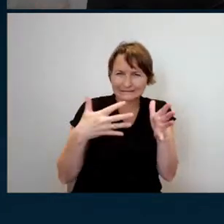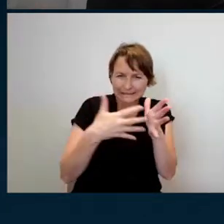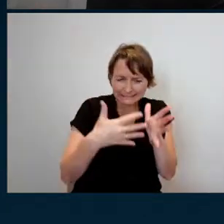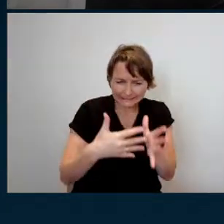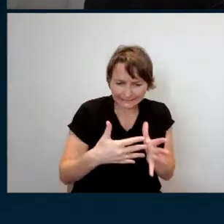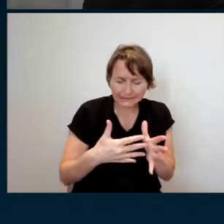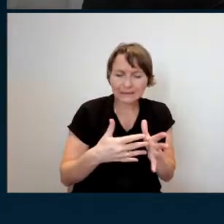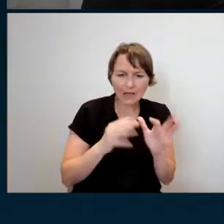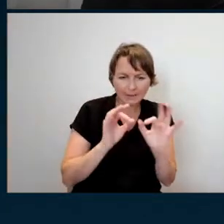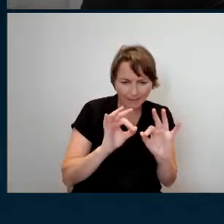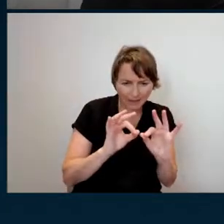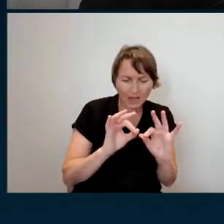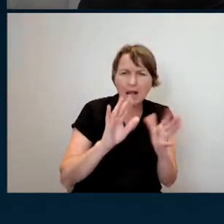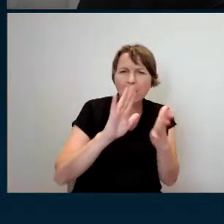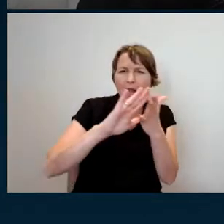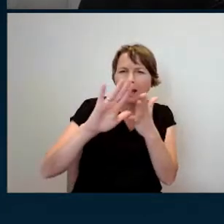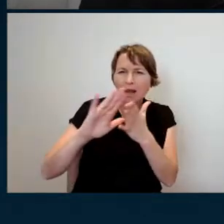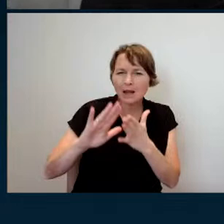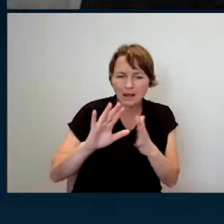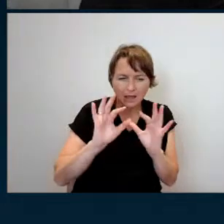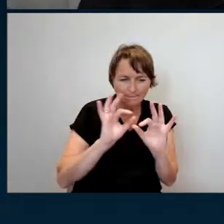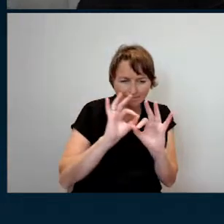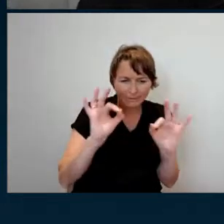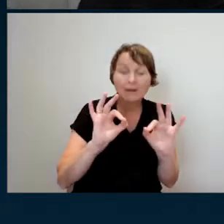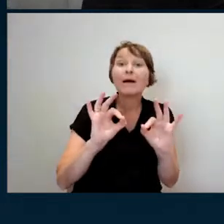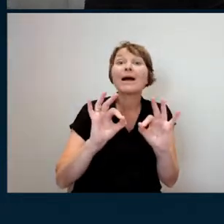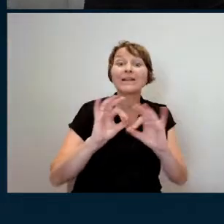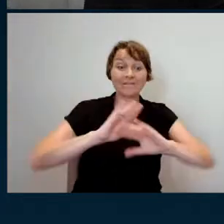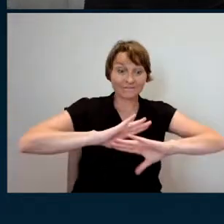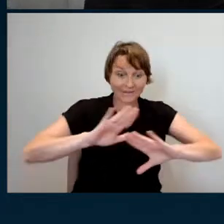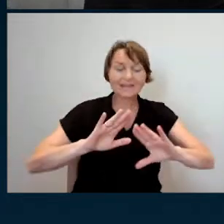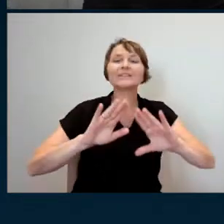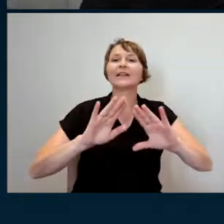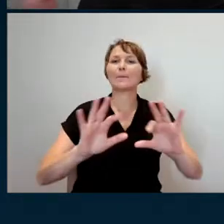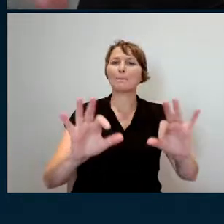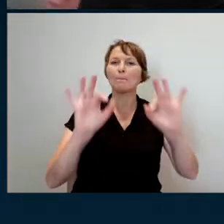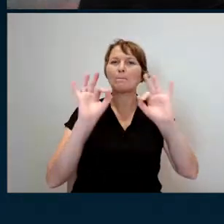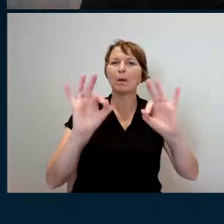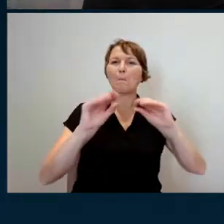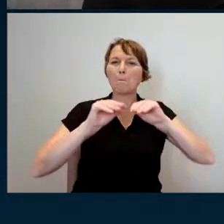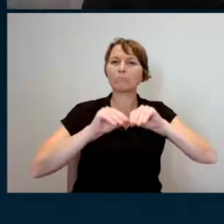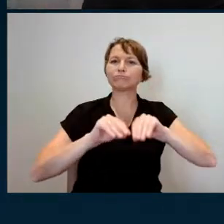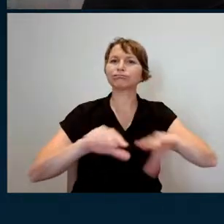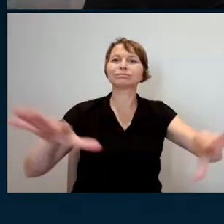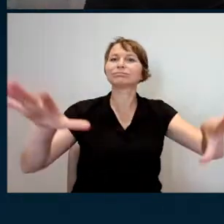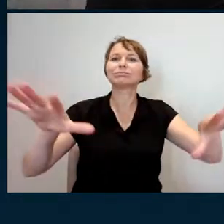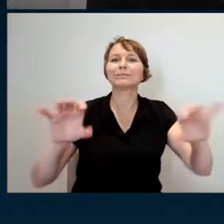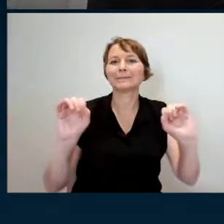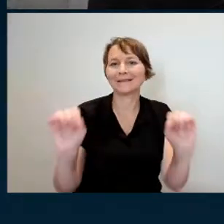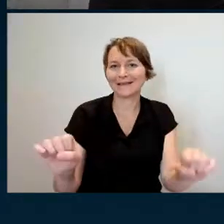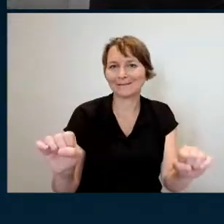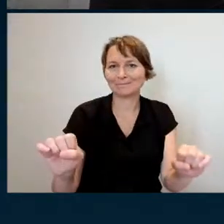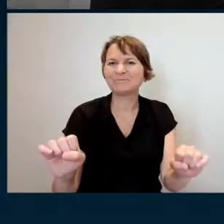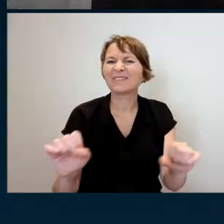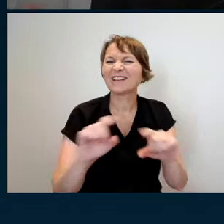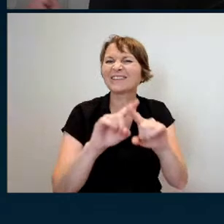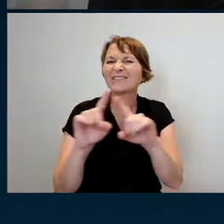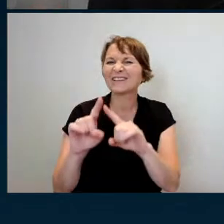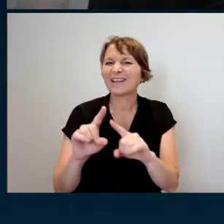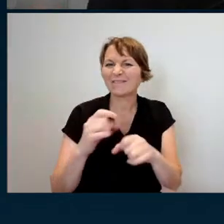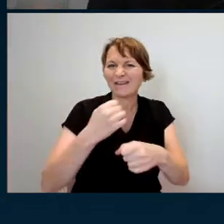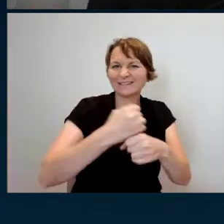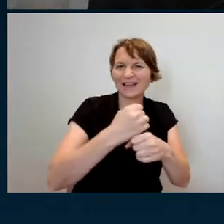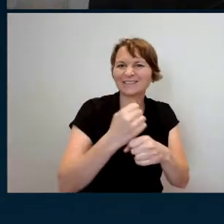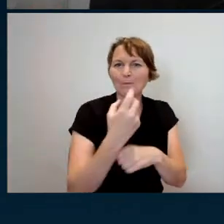cleaner deployment over there. And there are default tasks available in Azure DevOps and in GitHub Actions, which